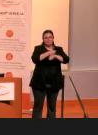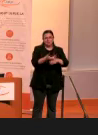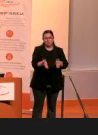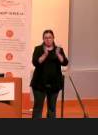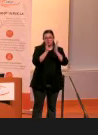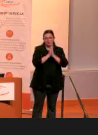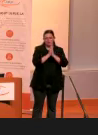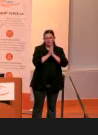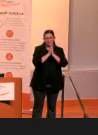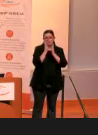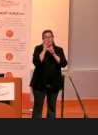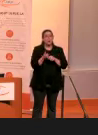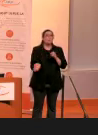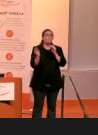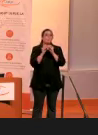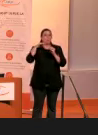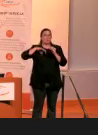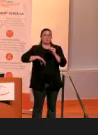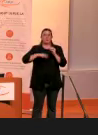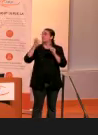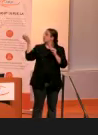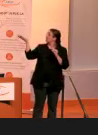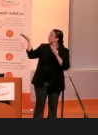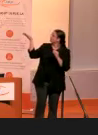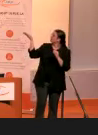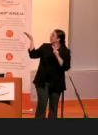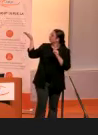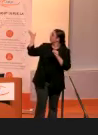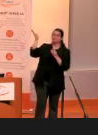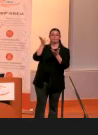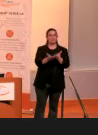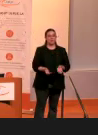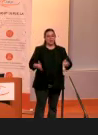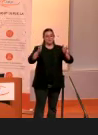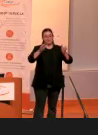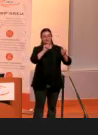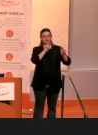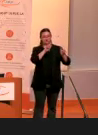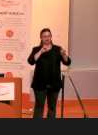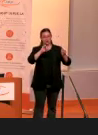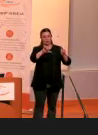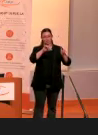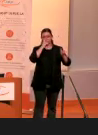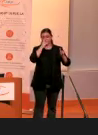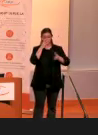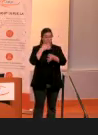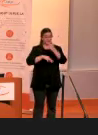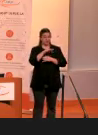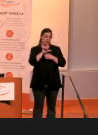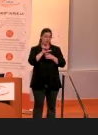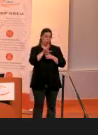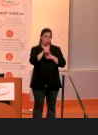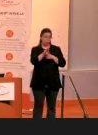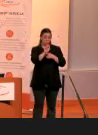upper right-hand corner, you see a basket trial. In other words, instead of doing a trial for lupus, why don't we